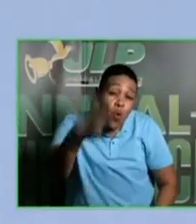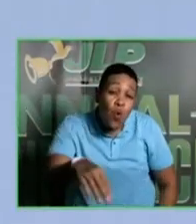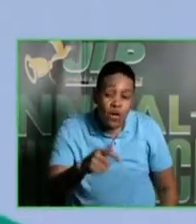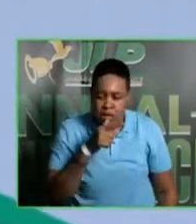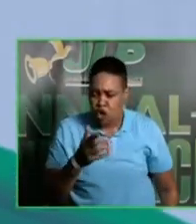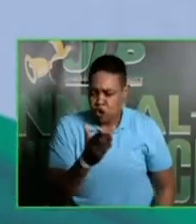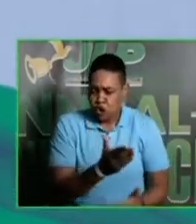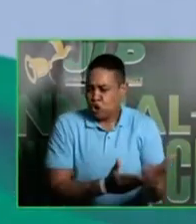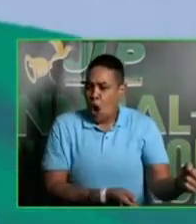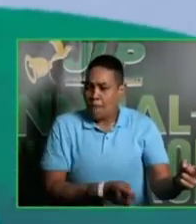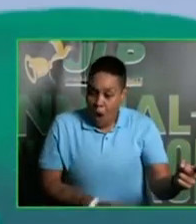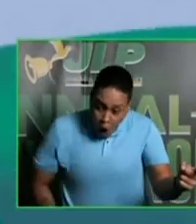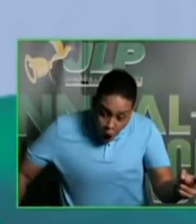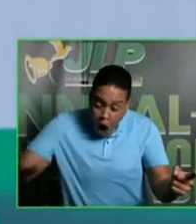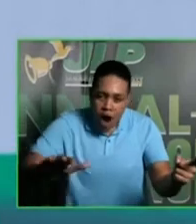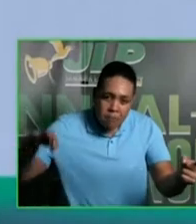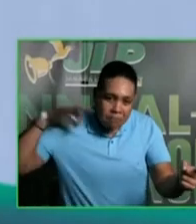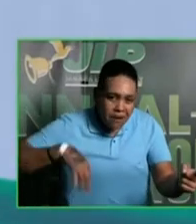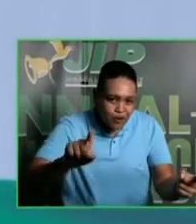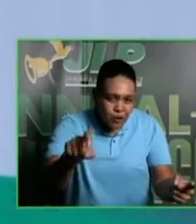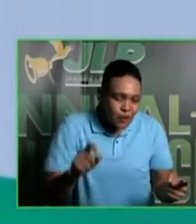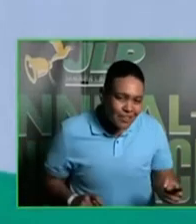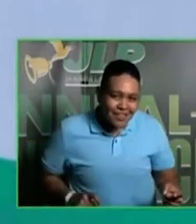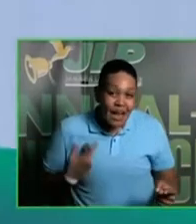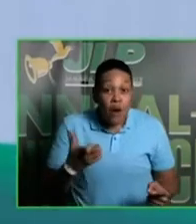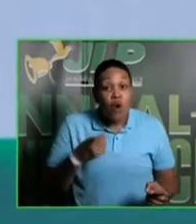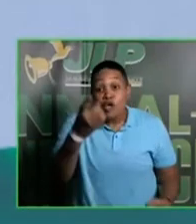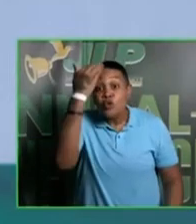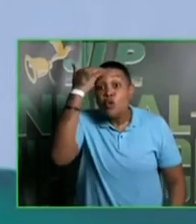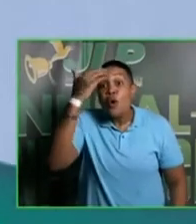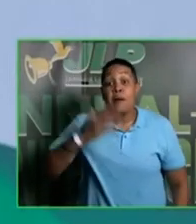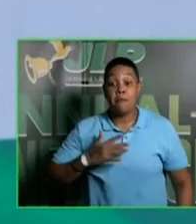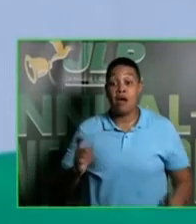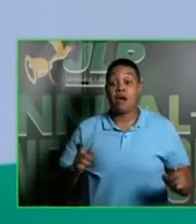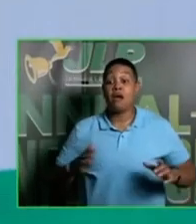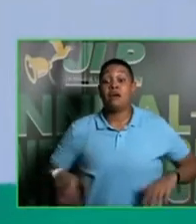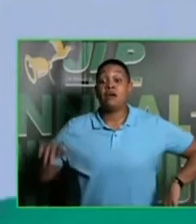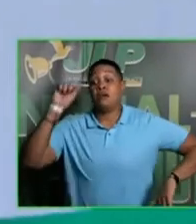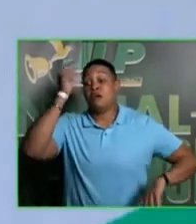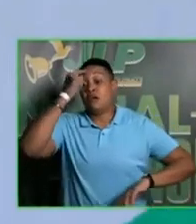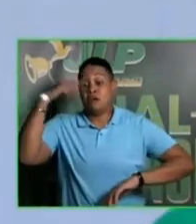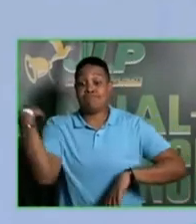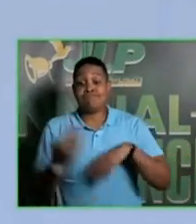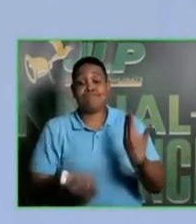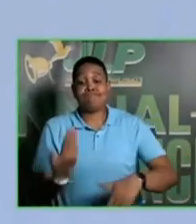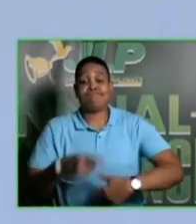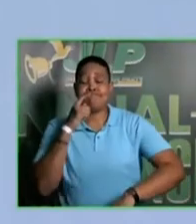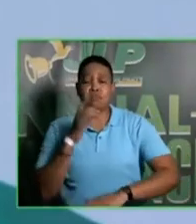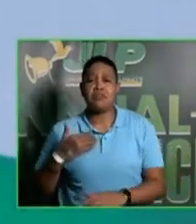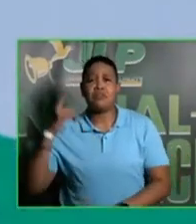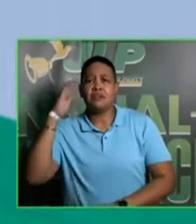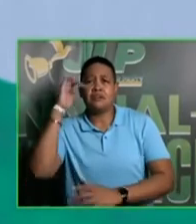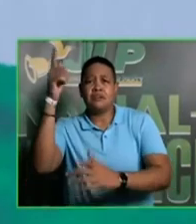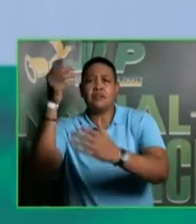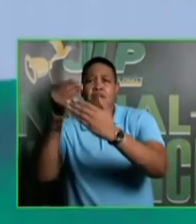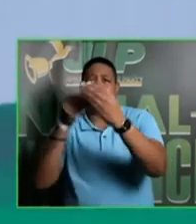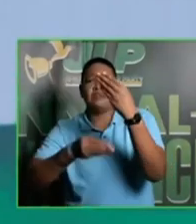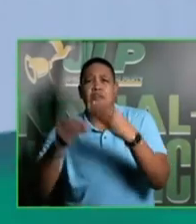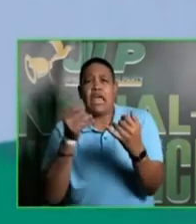want you to know that as my administration moves to the next chapter in our economic independence